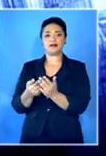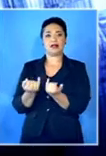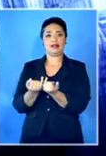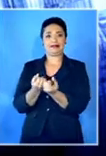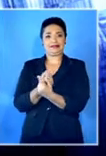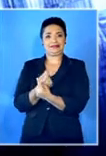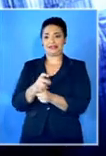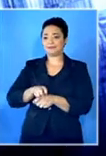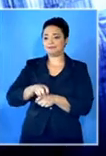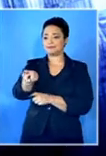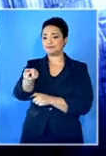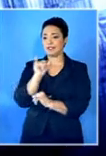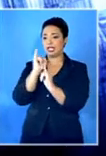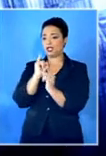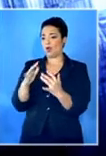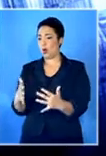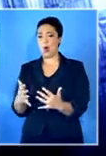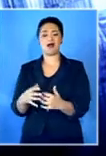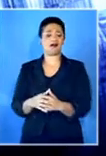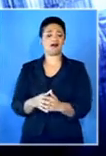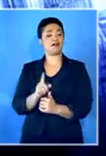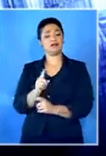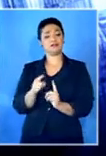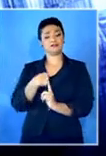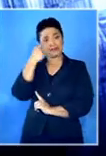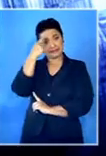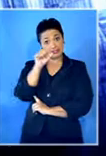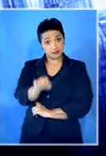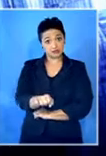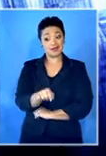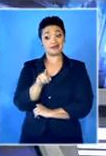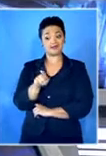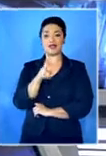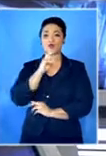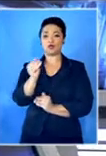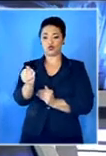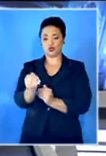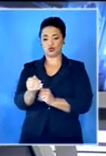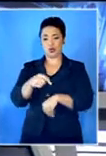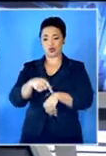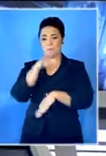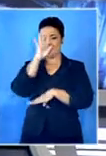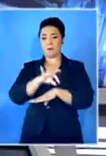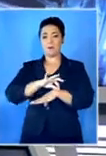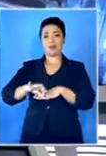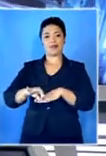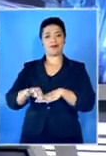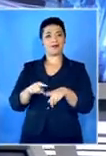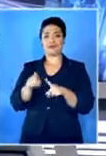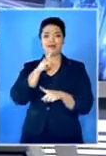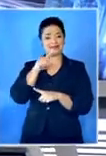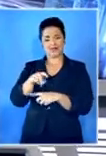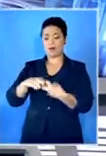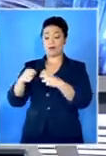get taxi fare to get to an interview, that sort of thing is fairly useful. But I think, again, that is a very short-term measure to a long-term